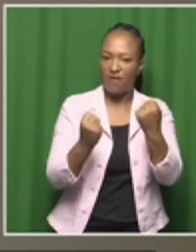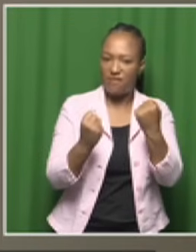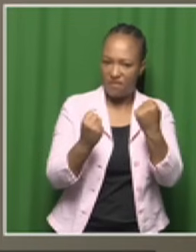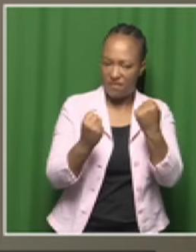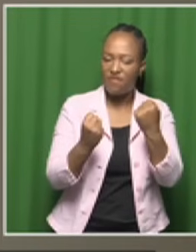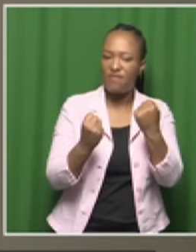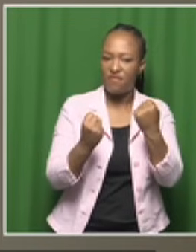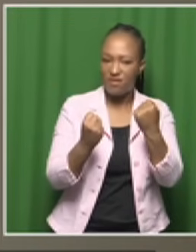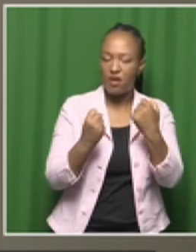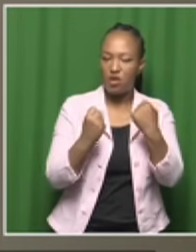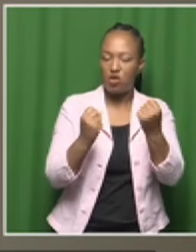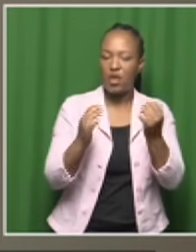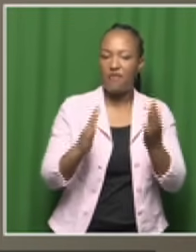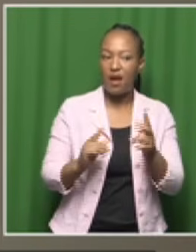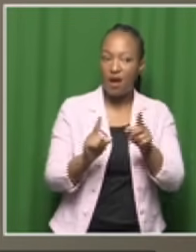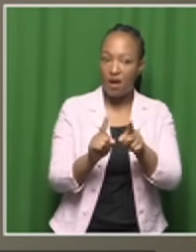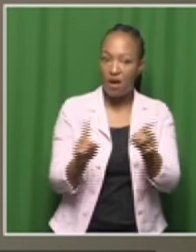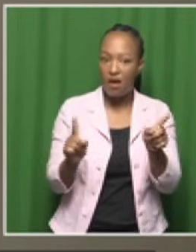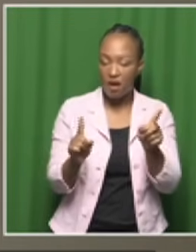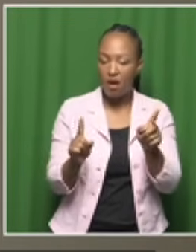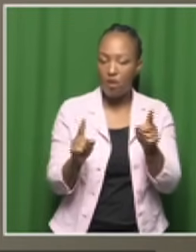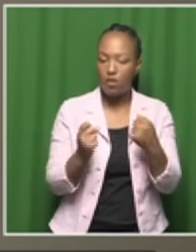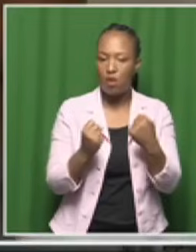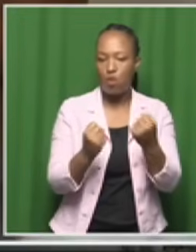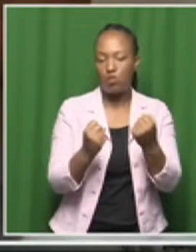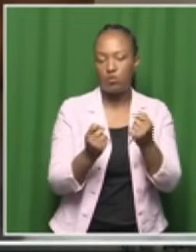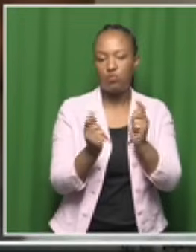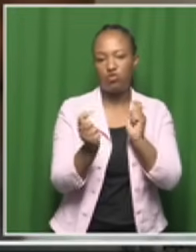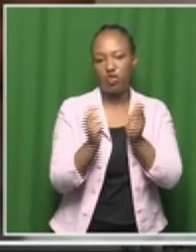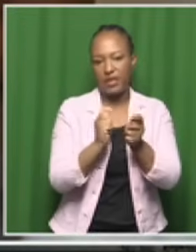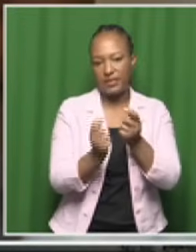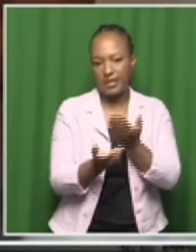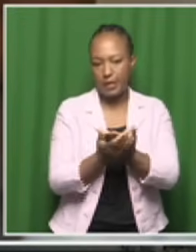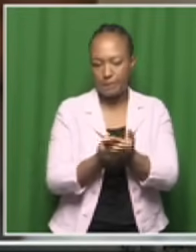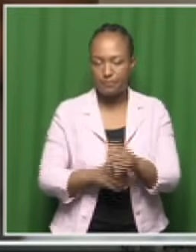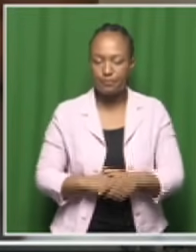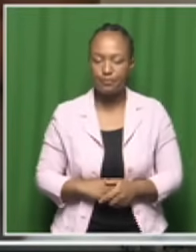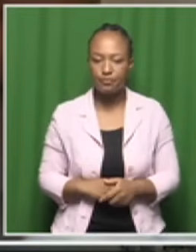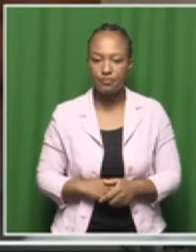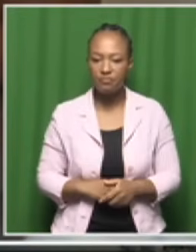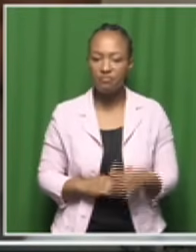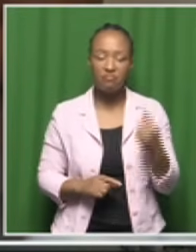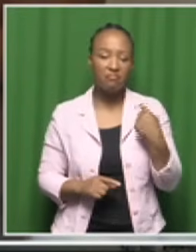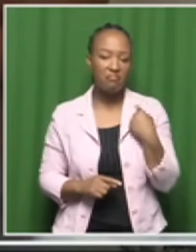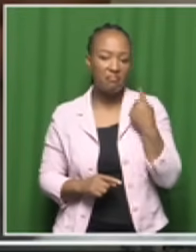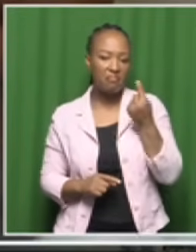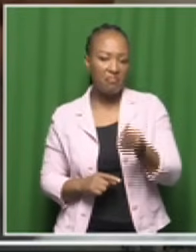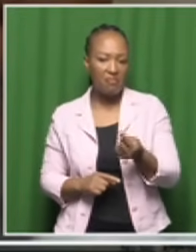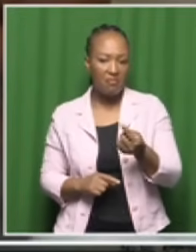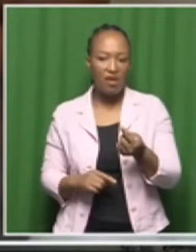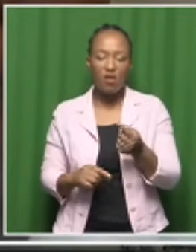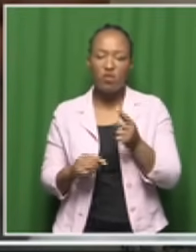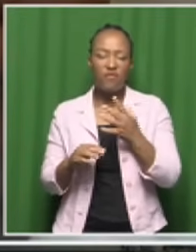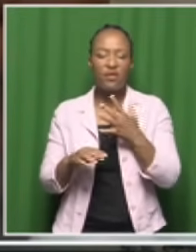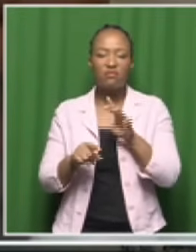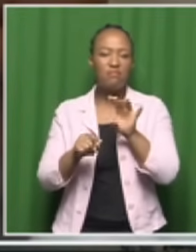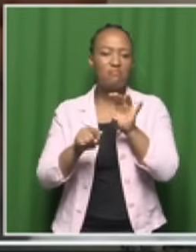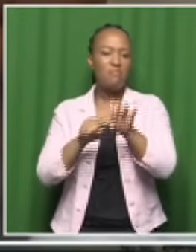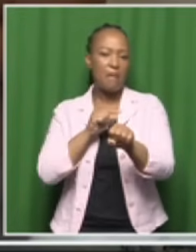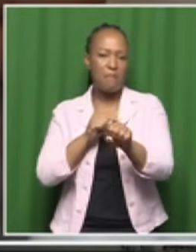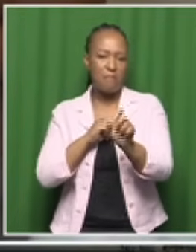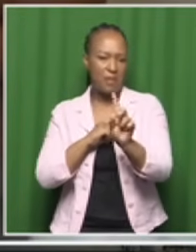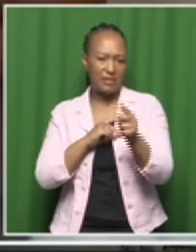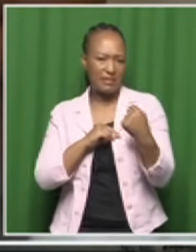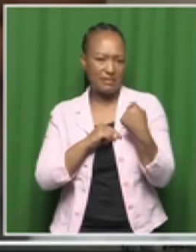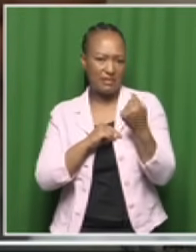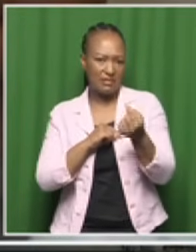the drivers that we have on our roads. And what have been the common contributors you have observed as the Automobile Association that